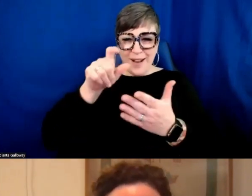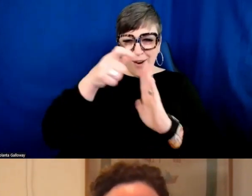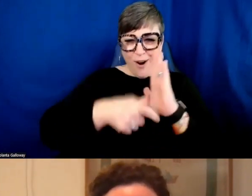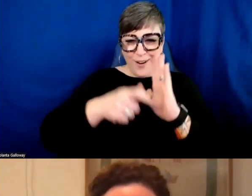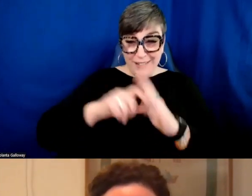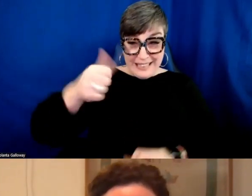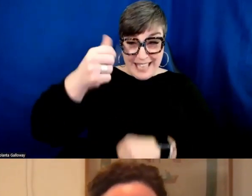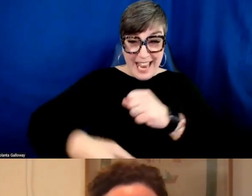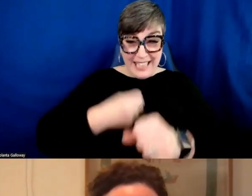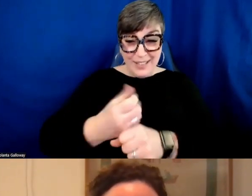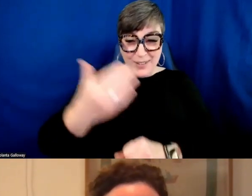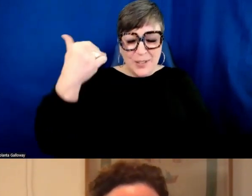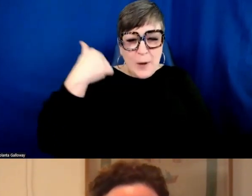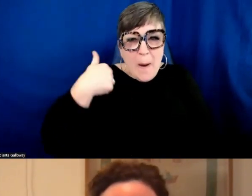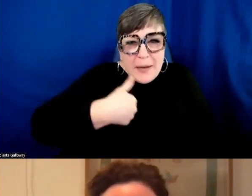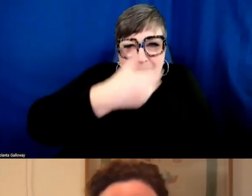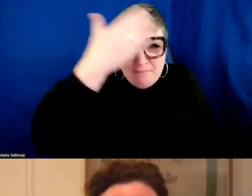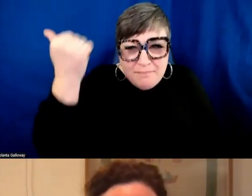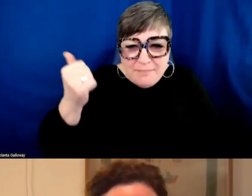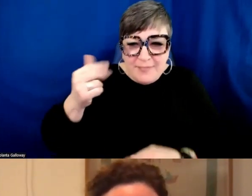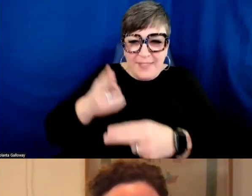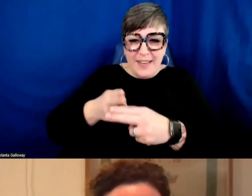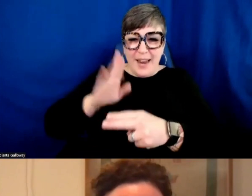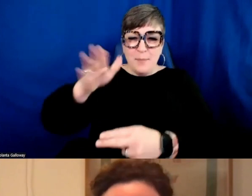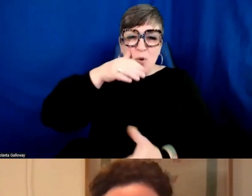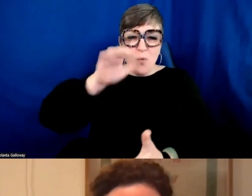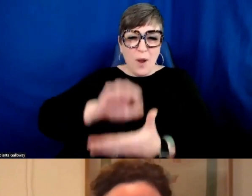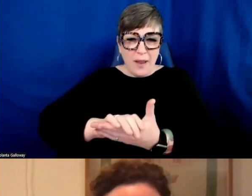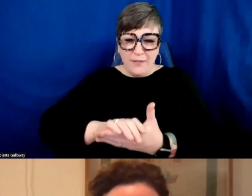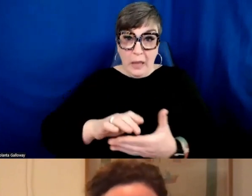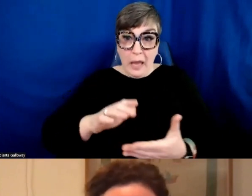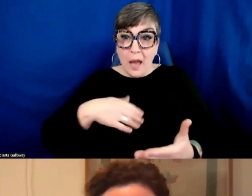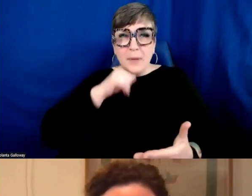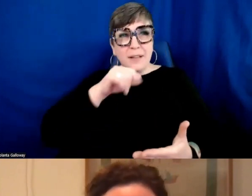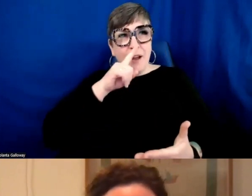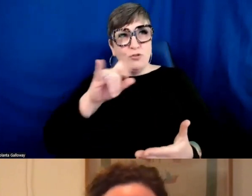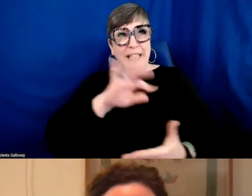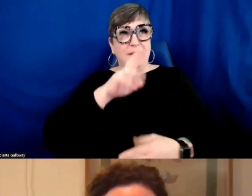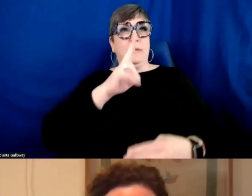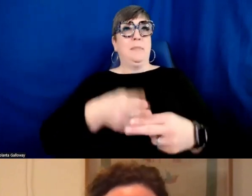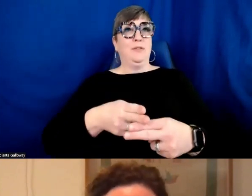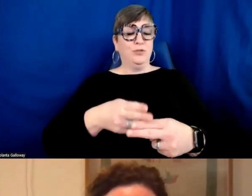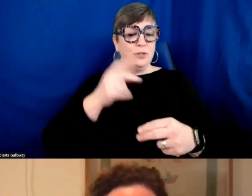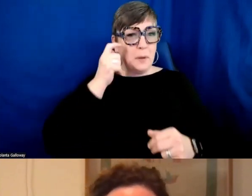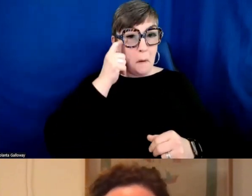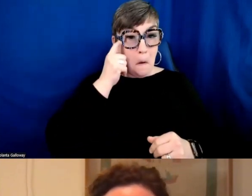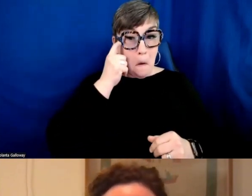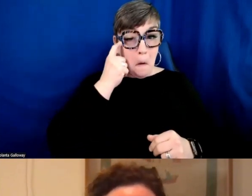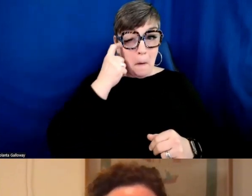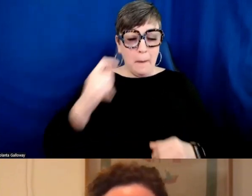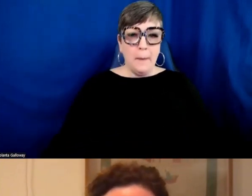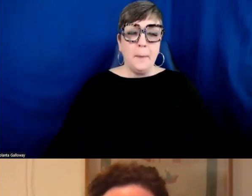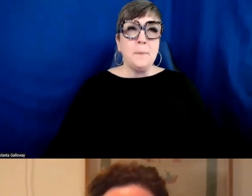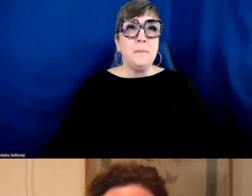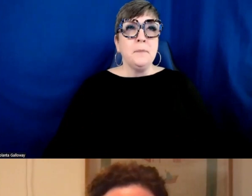it's been so long that I don't remember the name of his wife, if he even mentioned it in that, that document. Um, if you